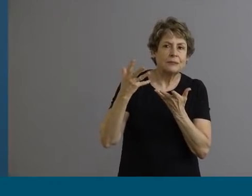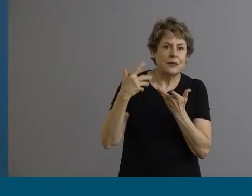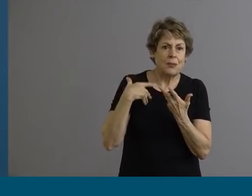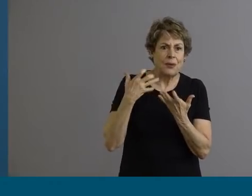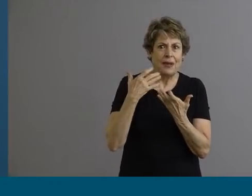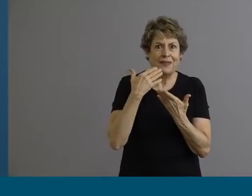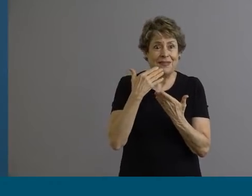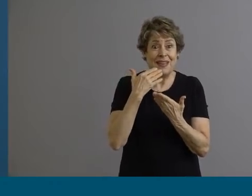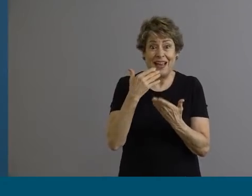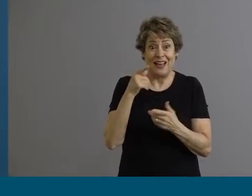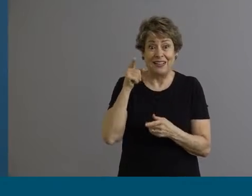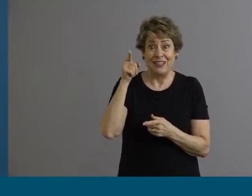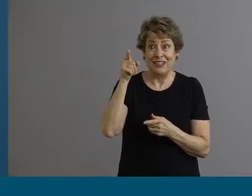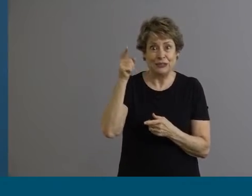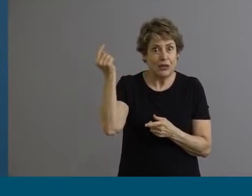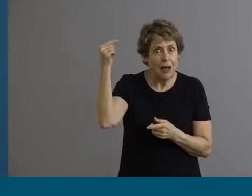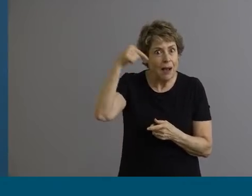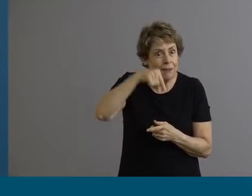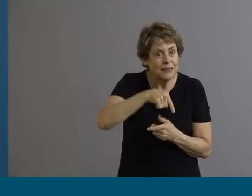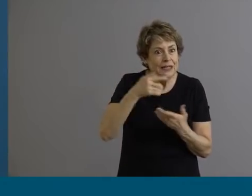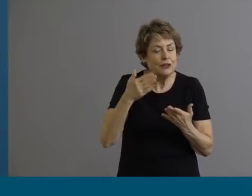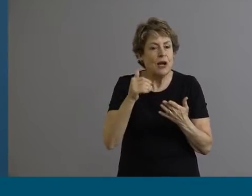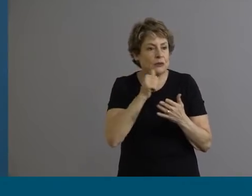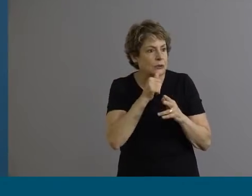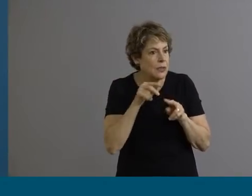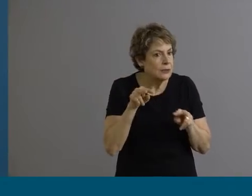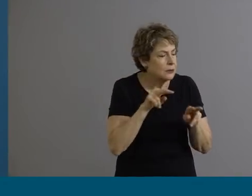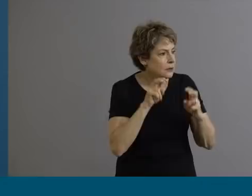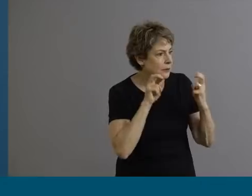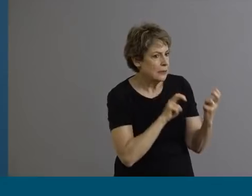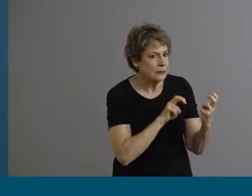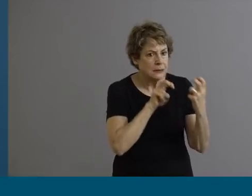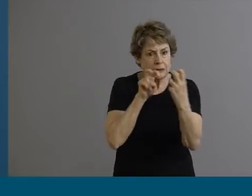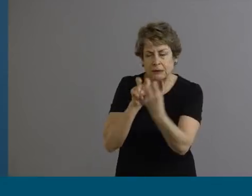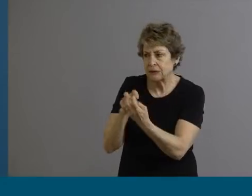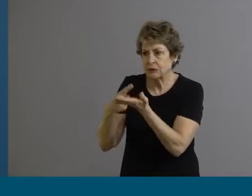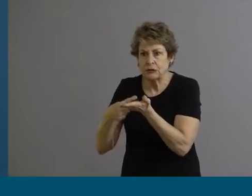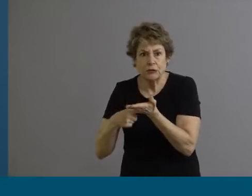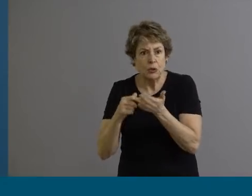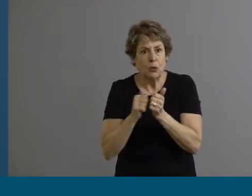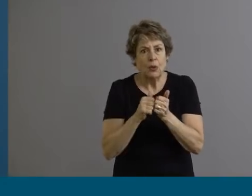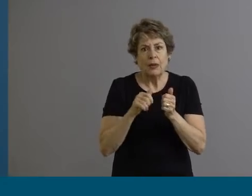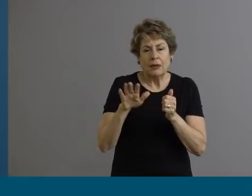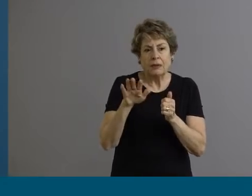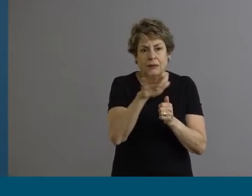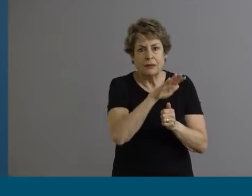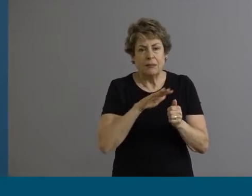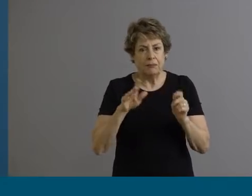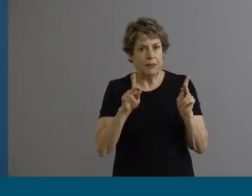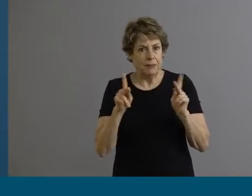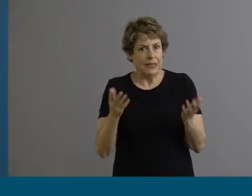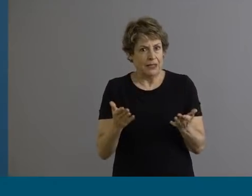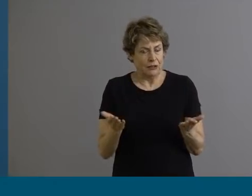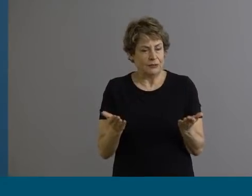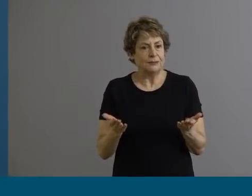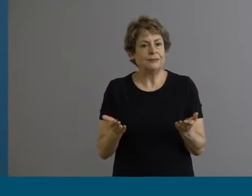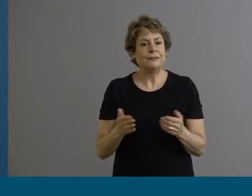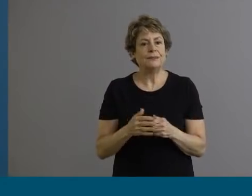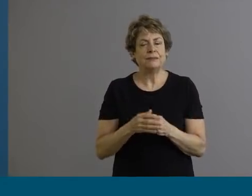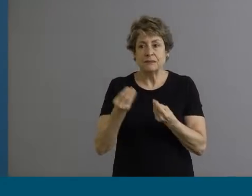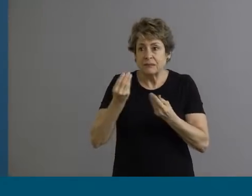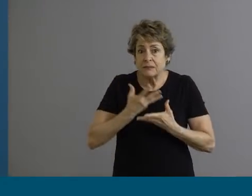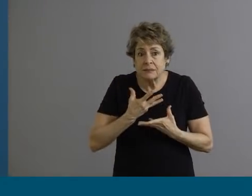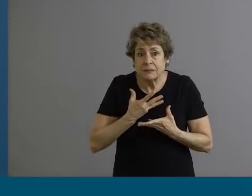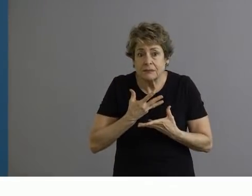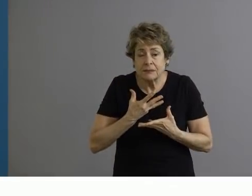she's working of and the actions that we're going to take today. She found encouraging as well.